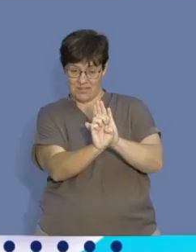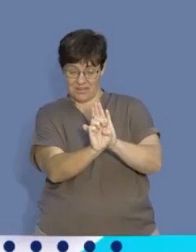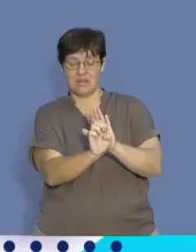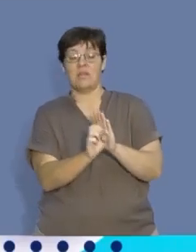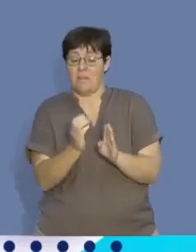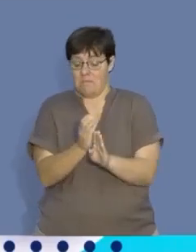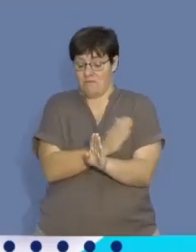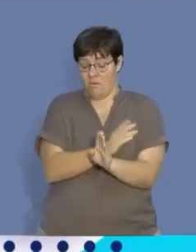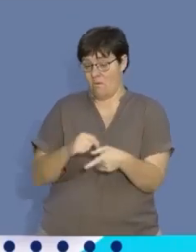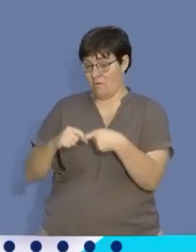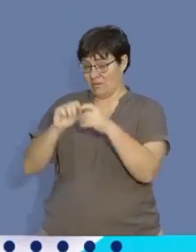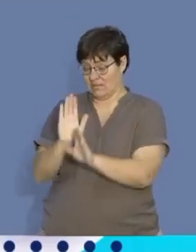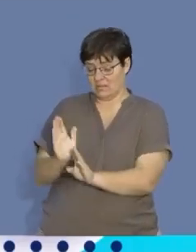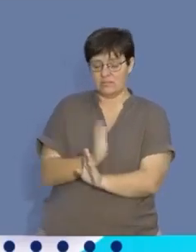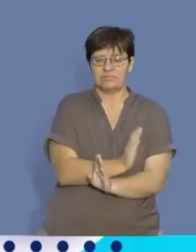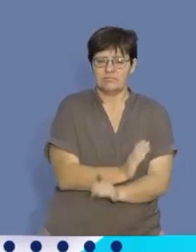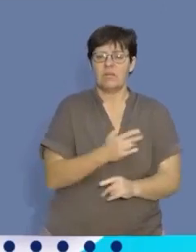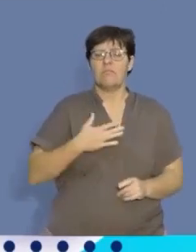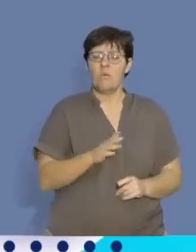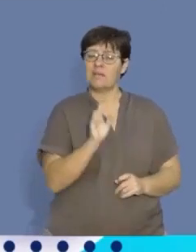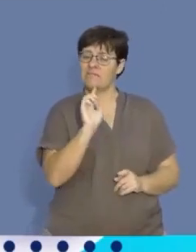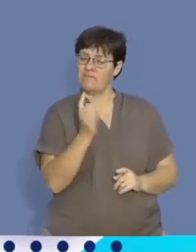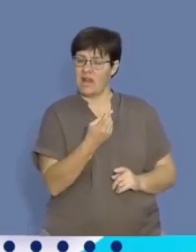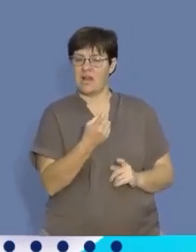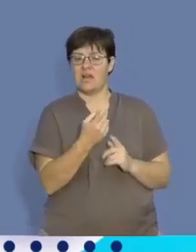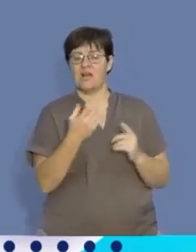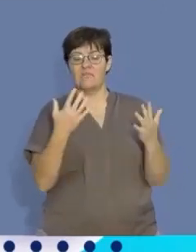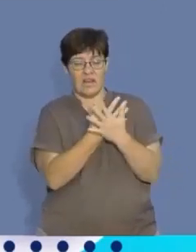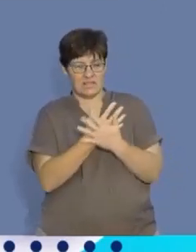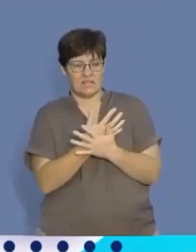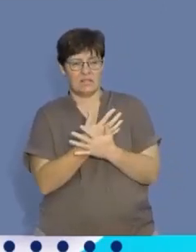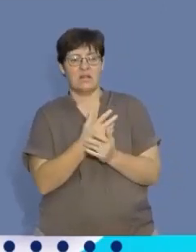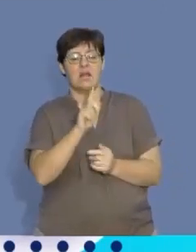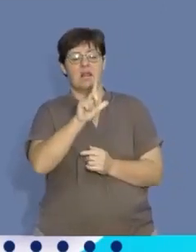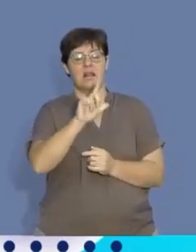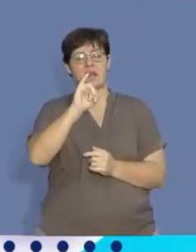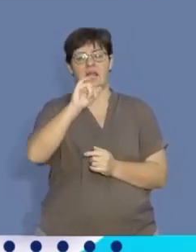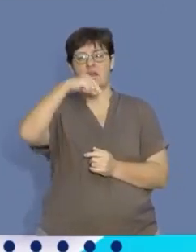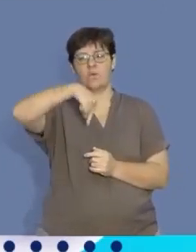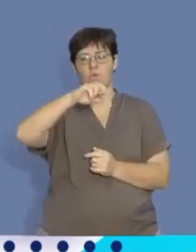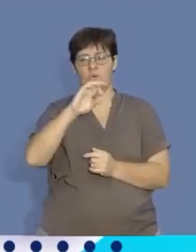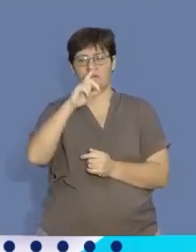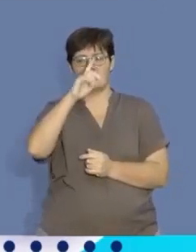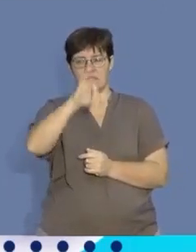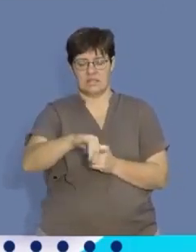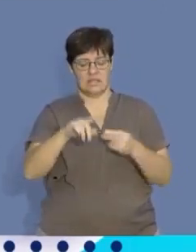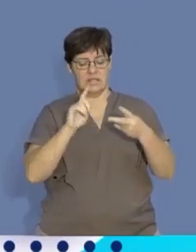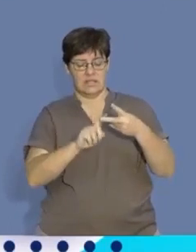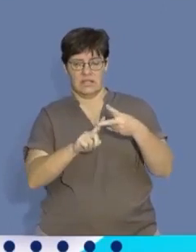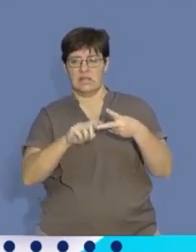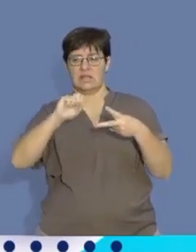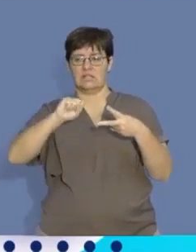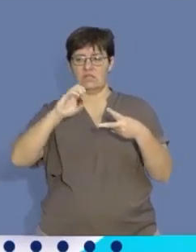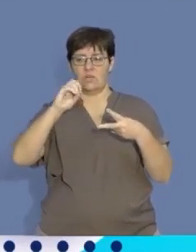on analysis and interpretation, I just want to quickly go back to liquidity and